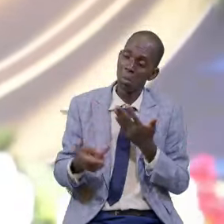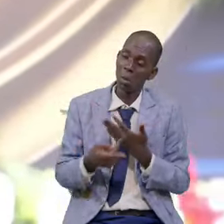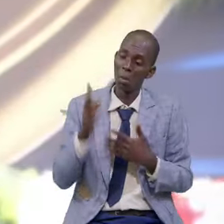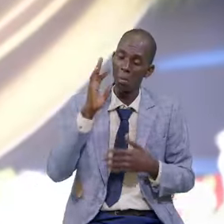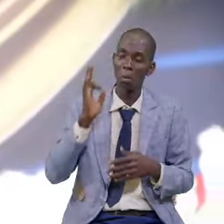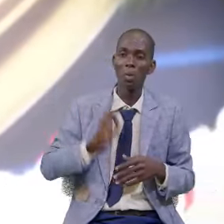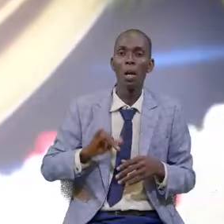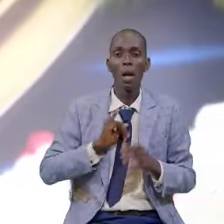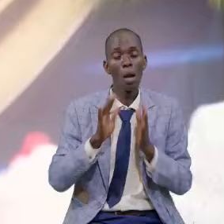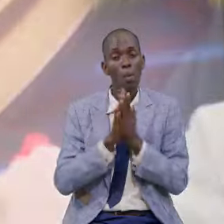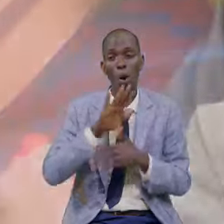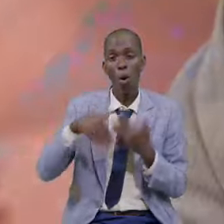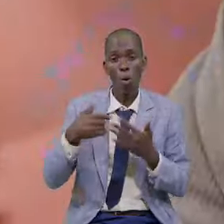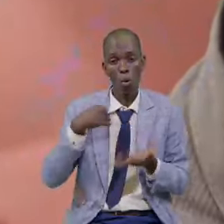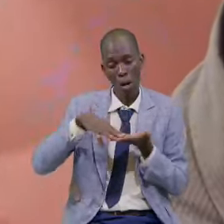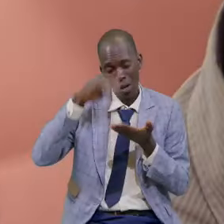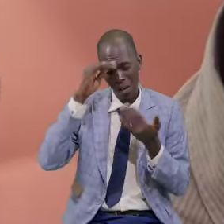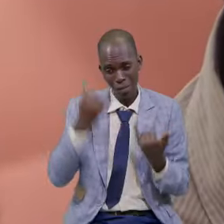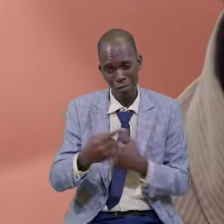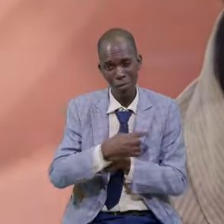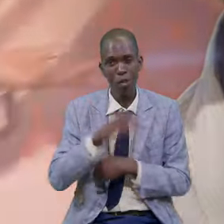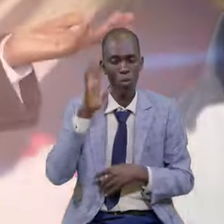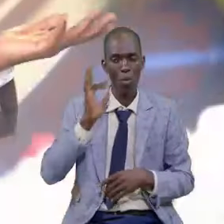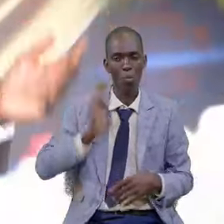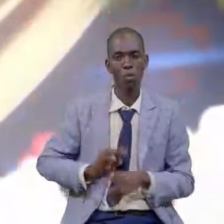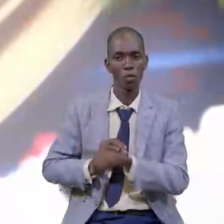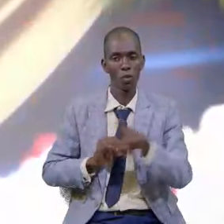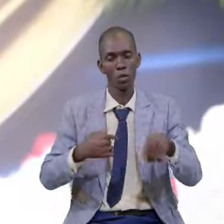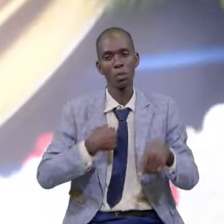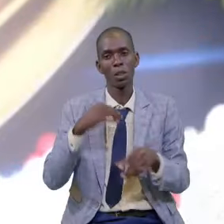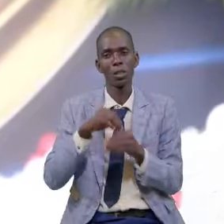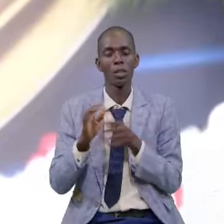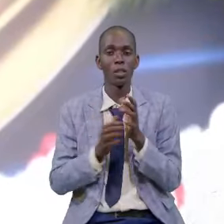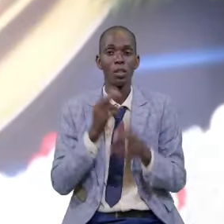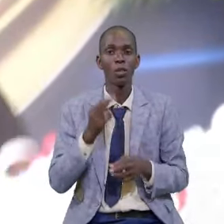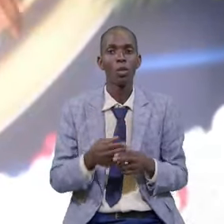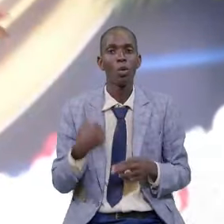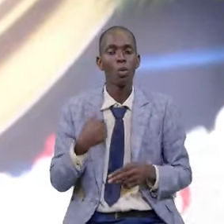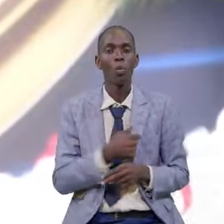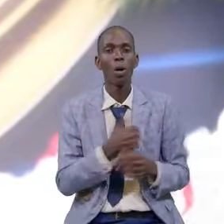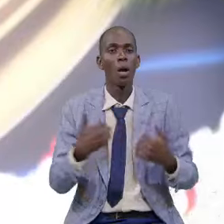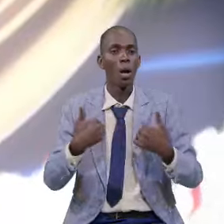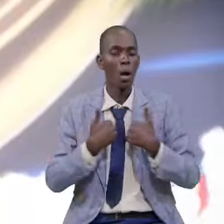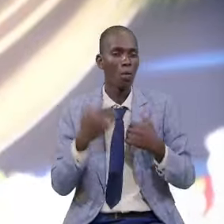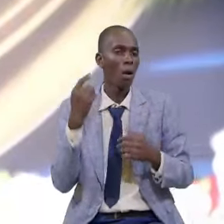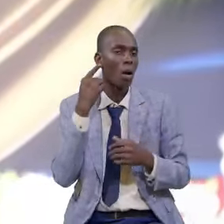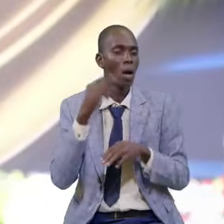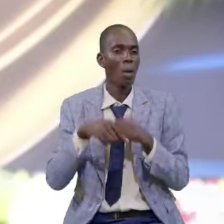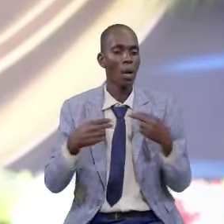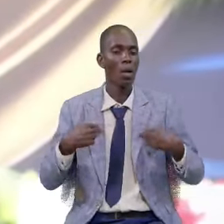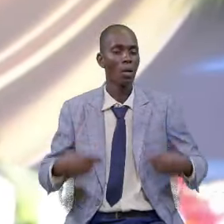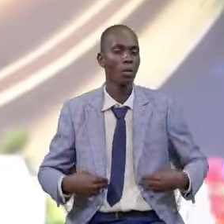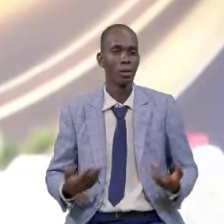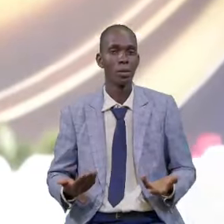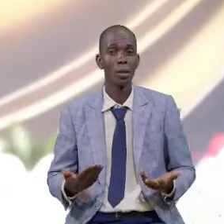will benefit you in Jesus' name. You know, we heard about health. And about health,